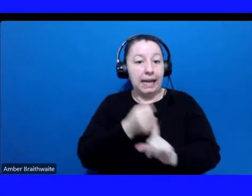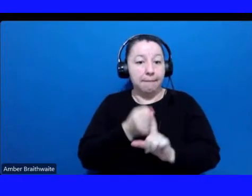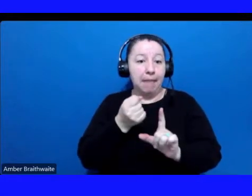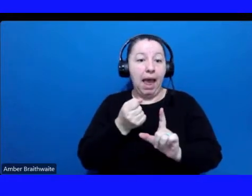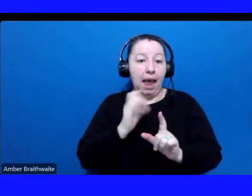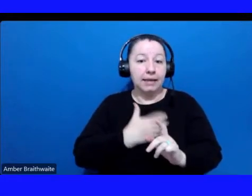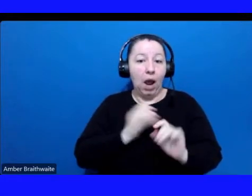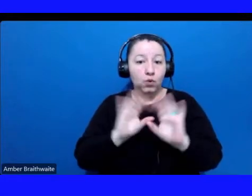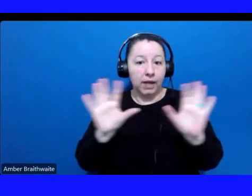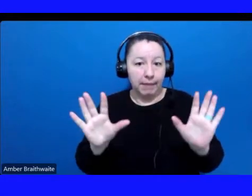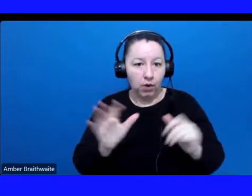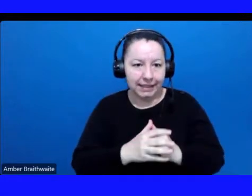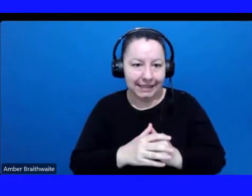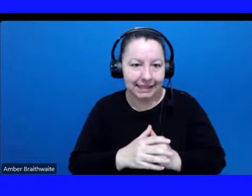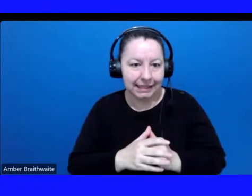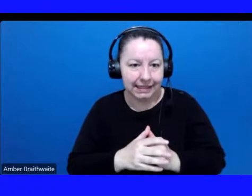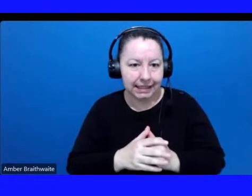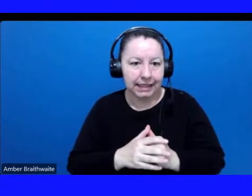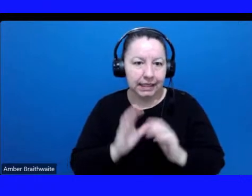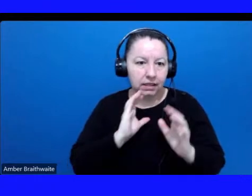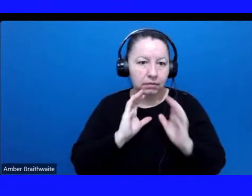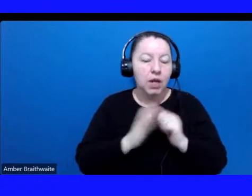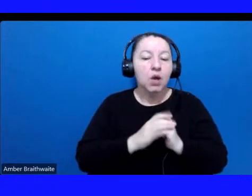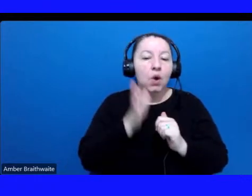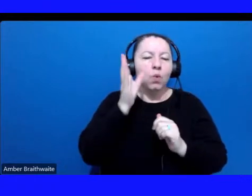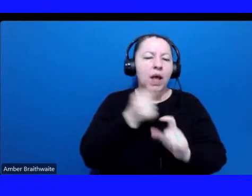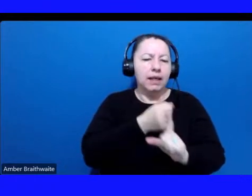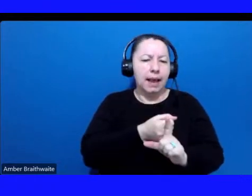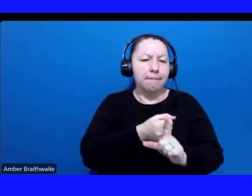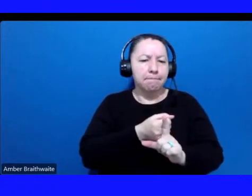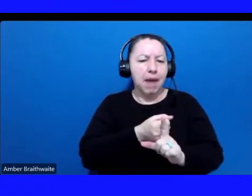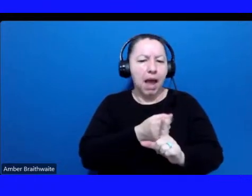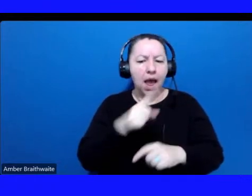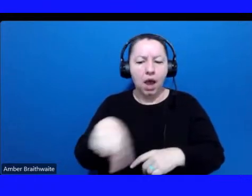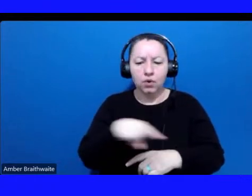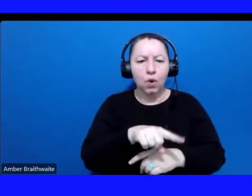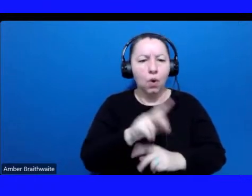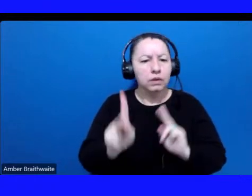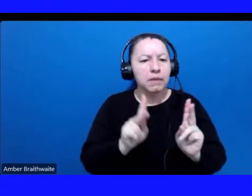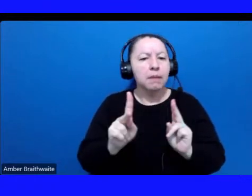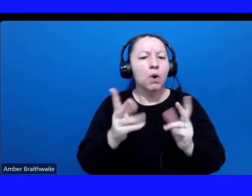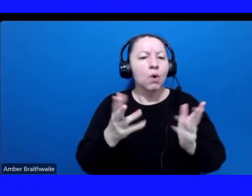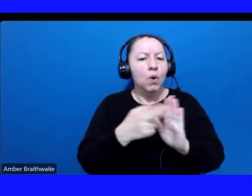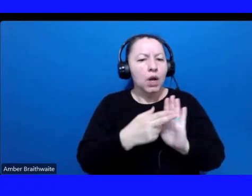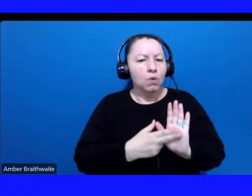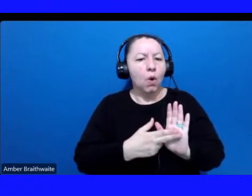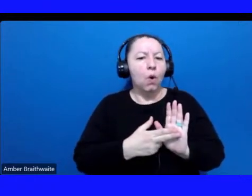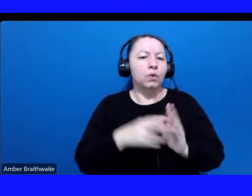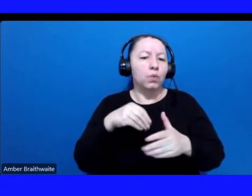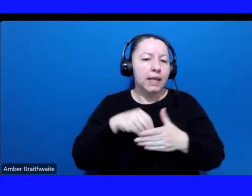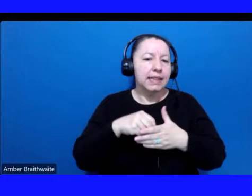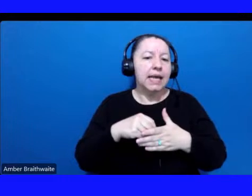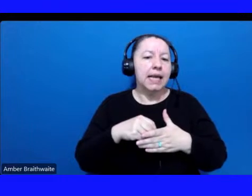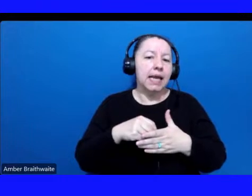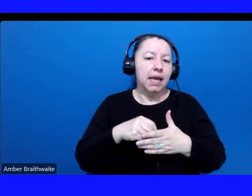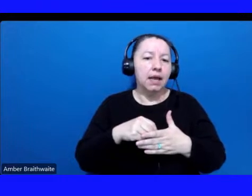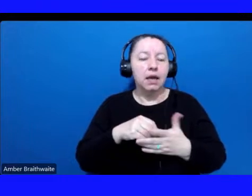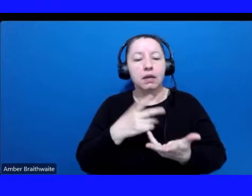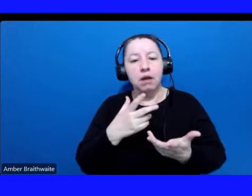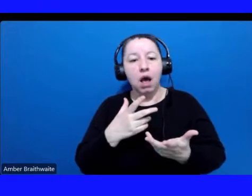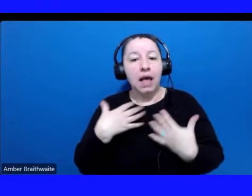this has to be in place by June of this year in terms of a price comparison tool, and then by next